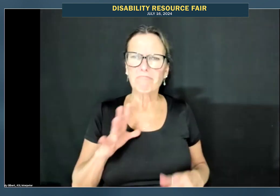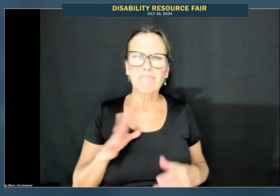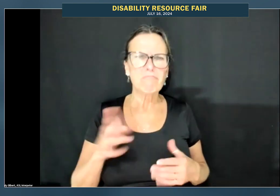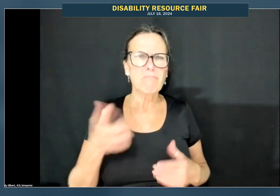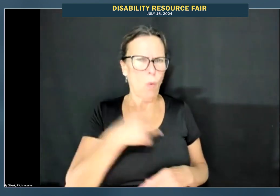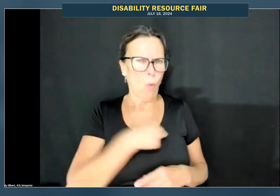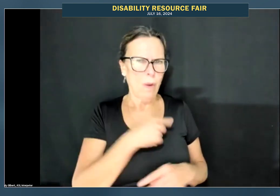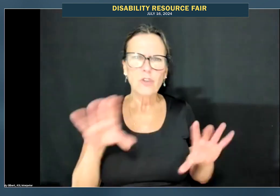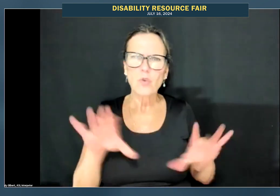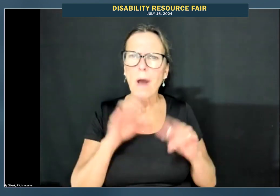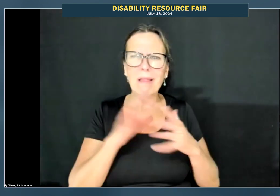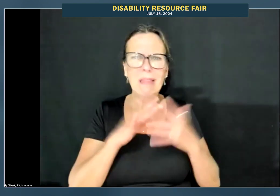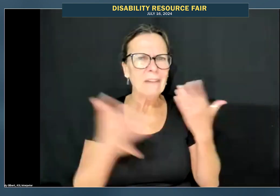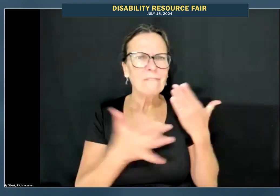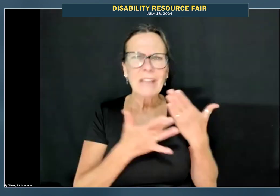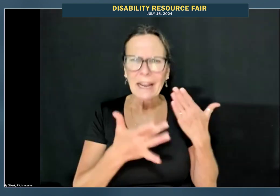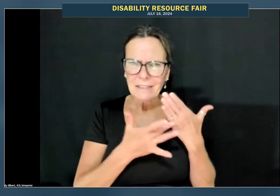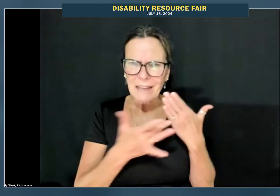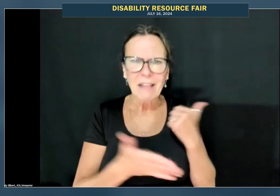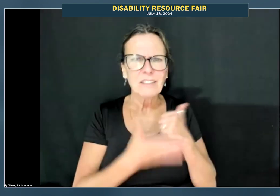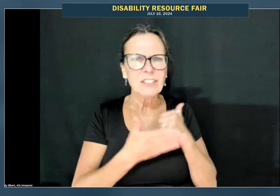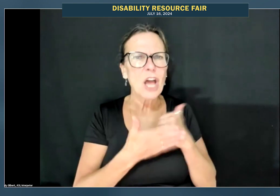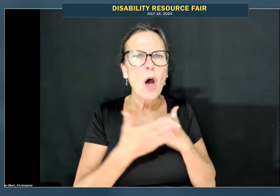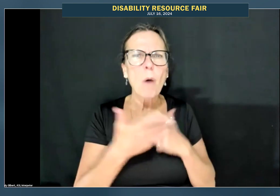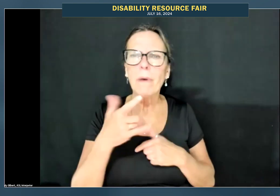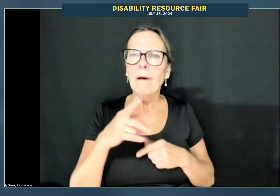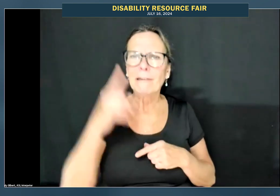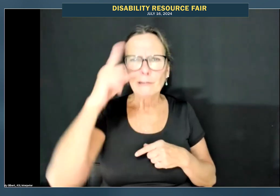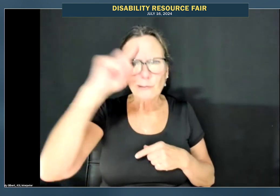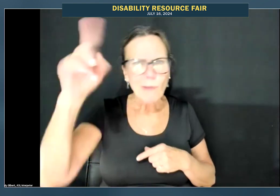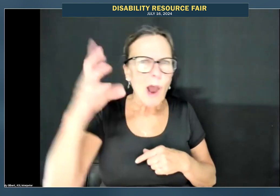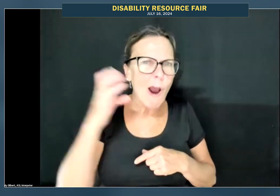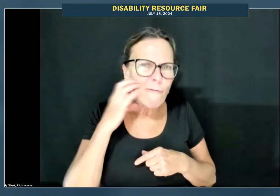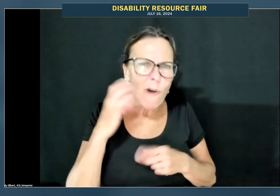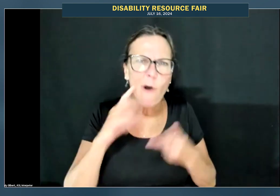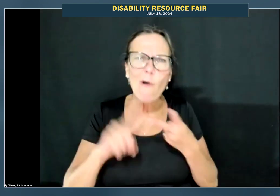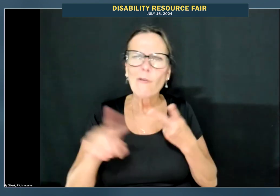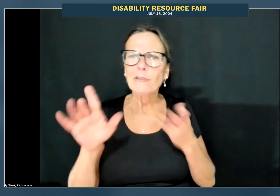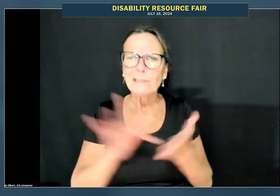of technology help, computers, smartphones, tablets, et cetera.